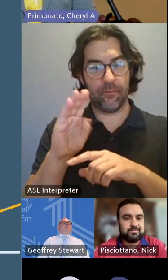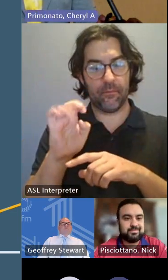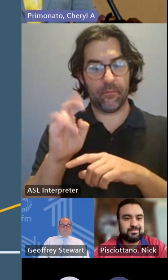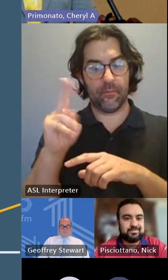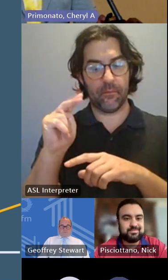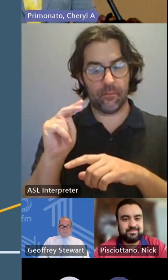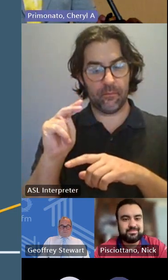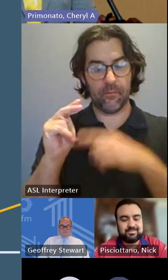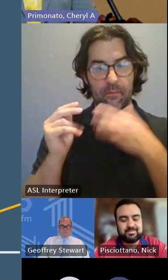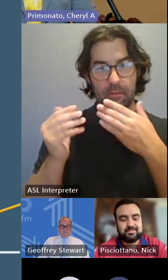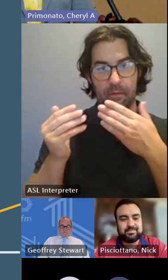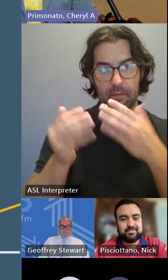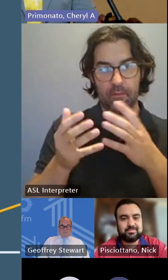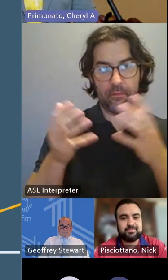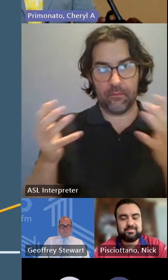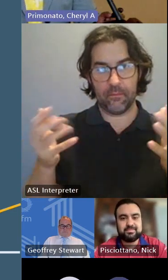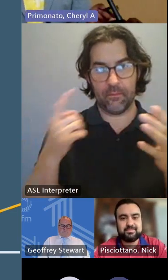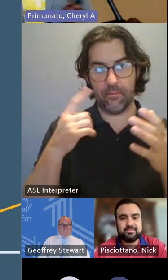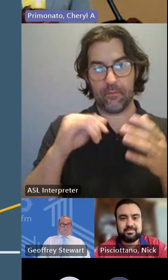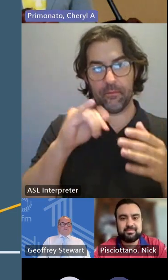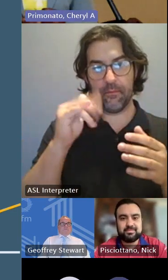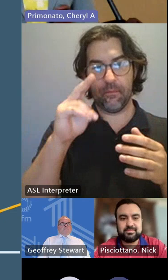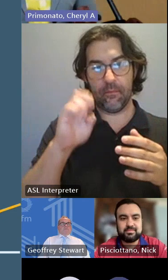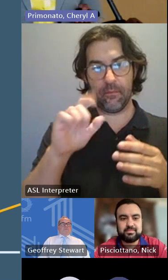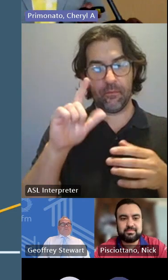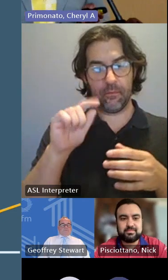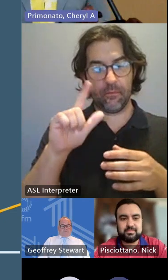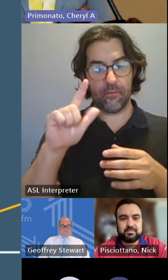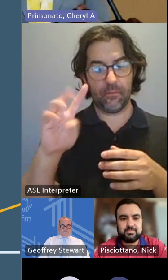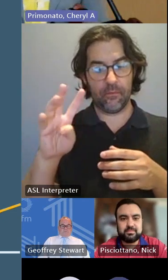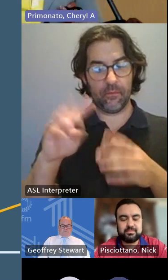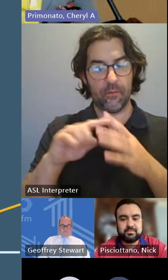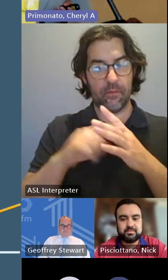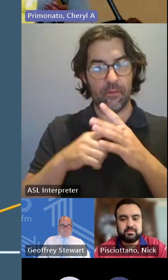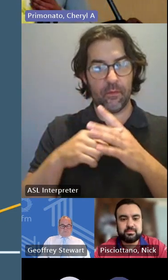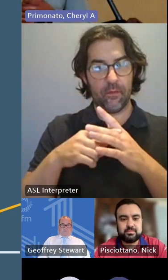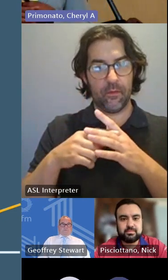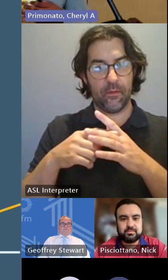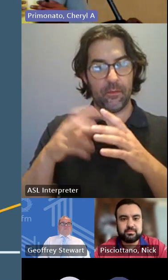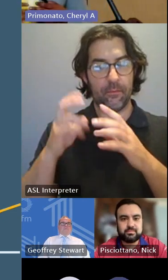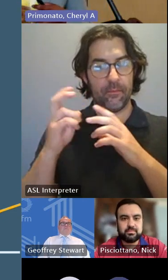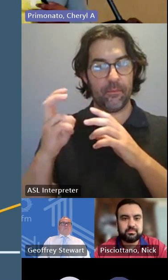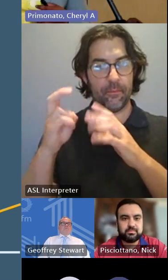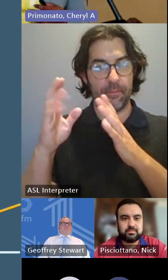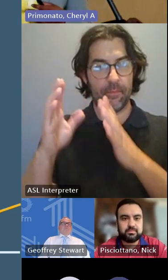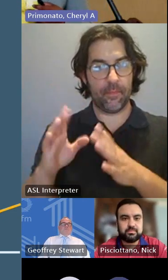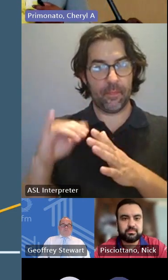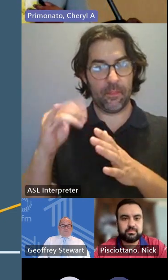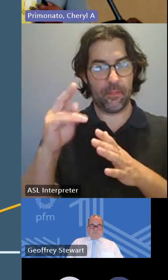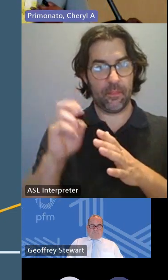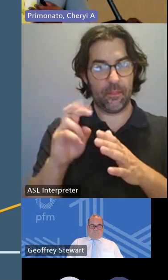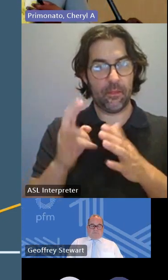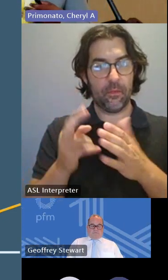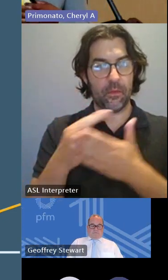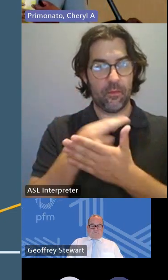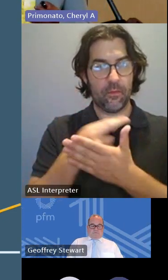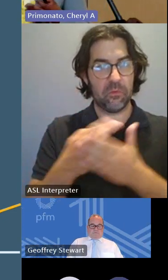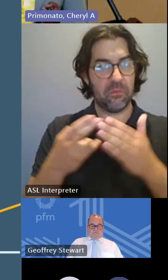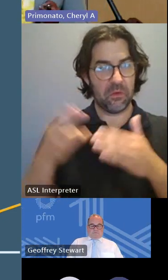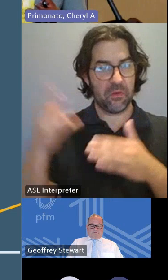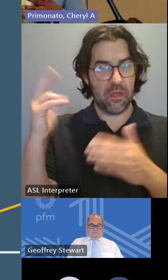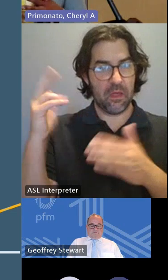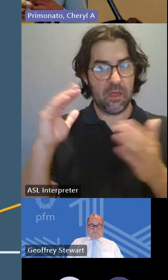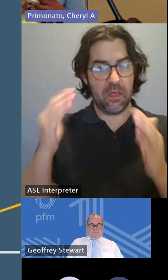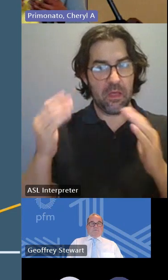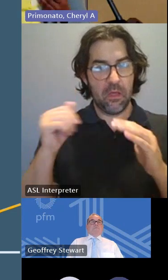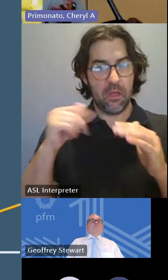much. So for June 2024, we'll start with the passenger revenue trends. June revenue has been higher than